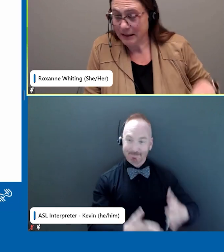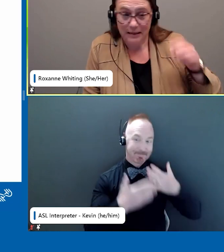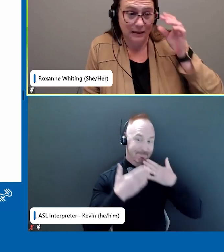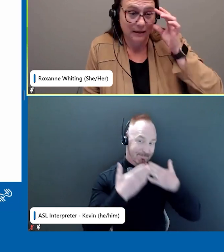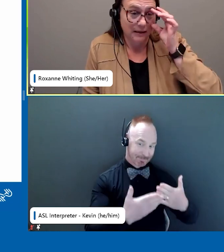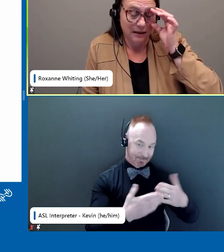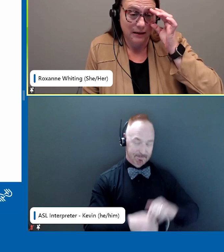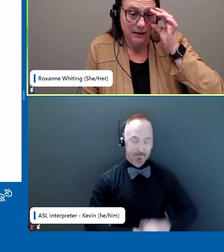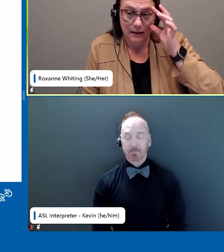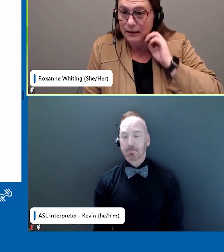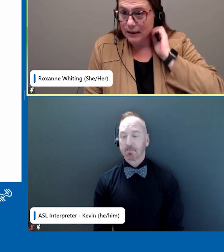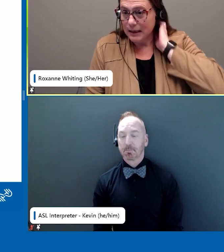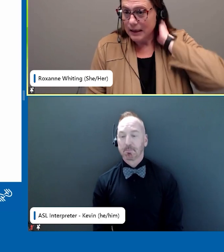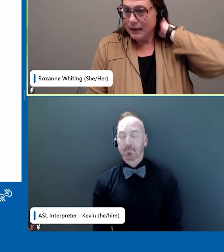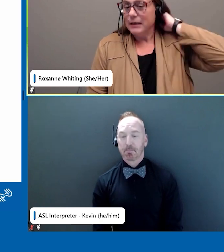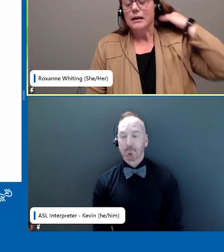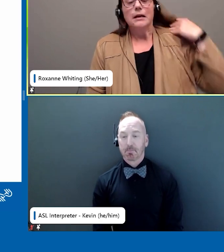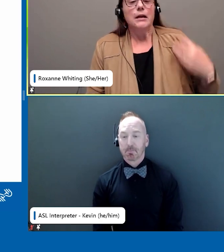here.